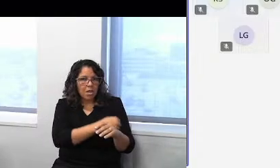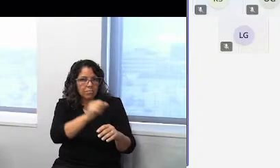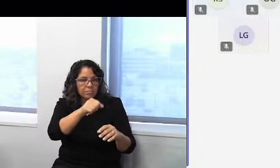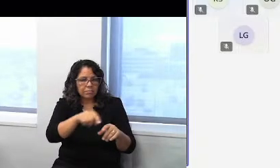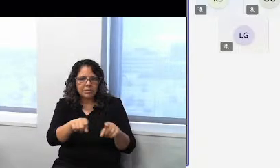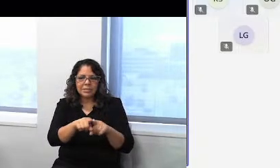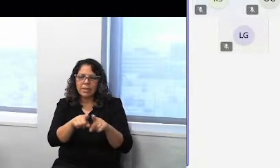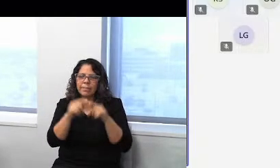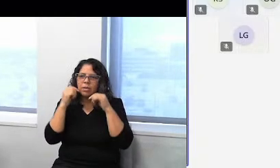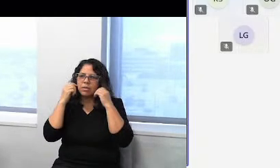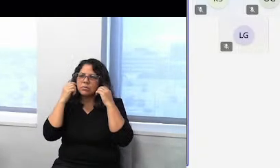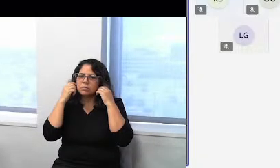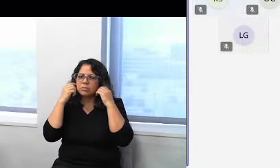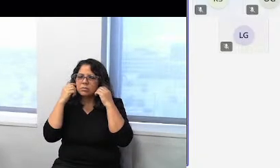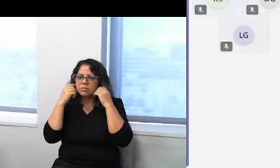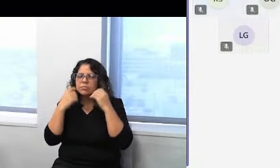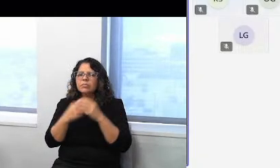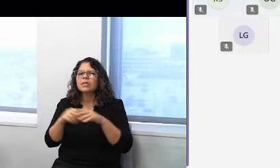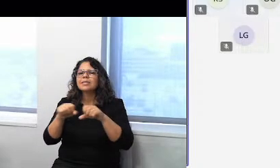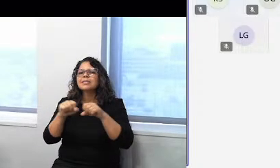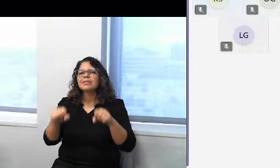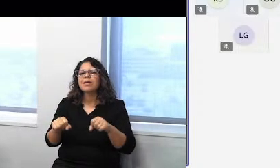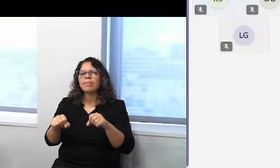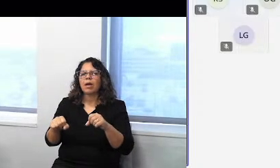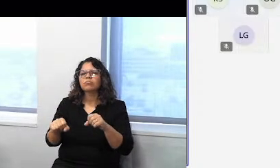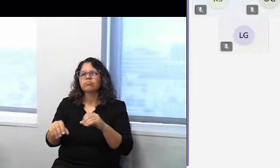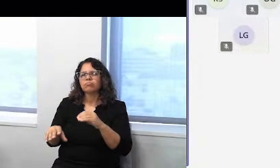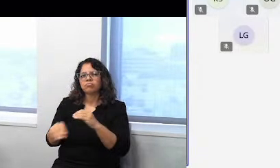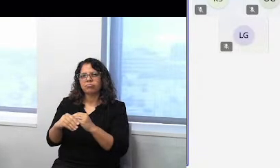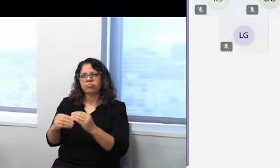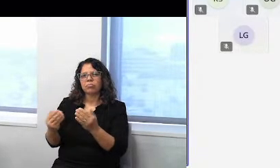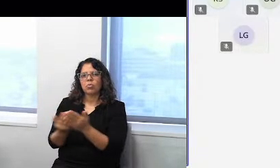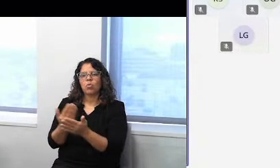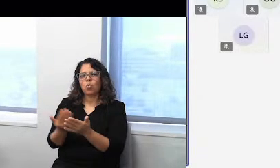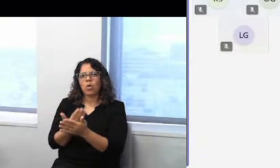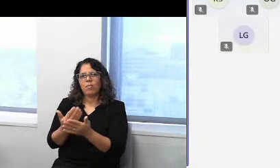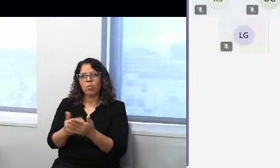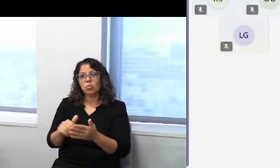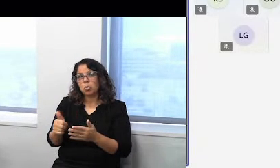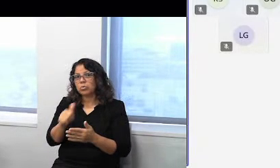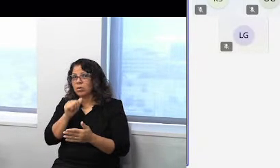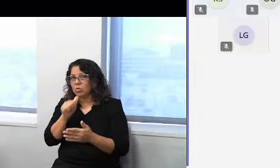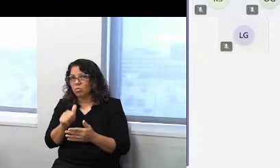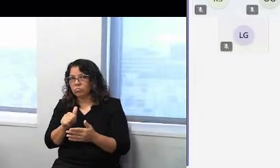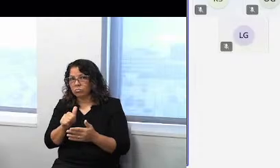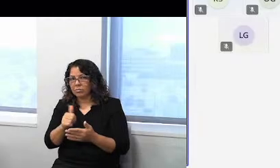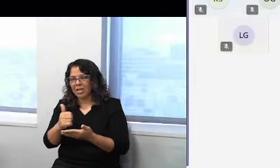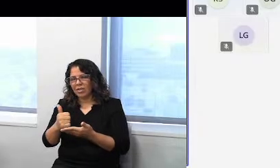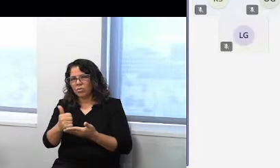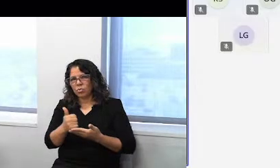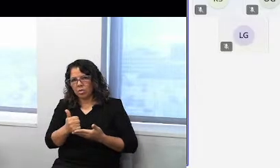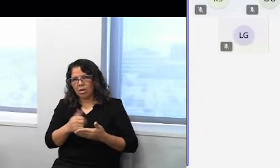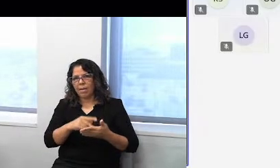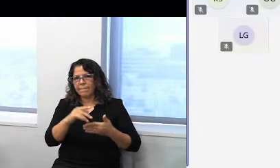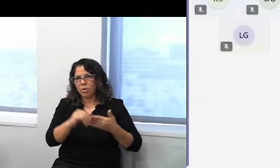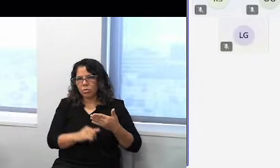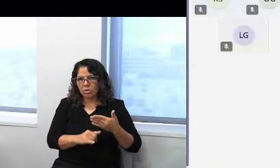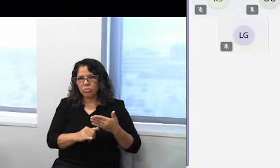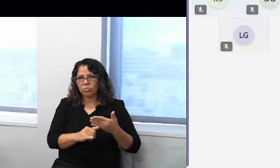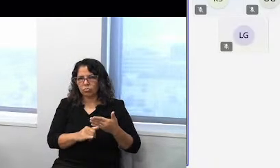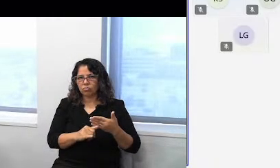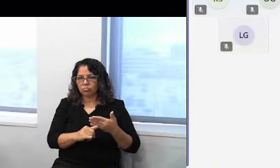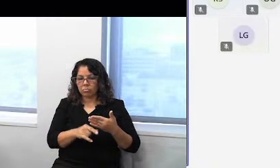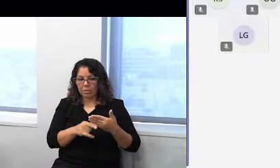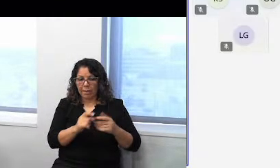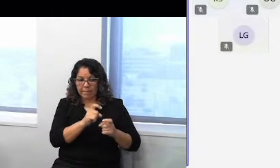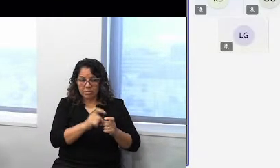are related to that and some that are not, that are going to facilitate not just that project, all the other projects that are coming in. So you're